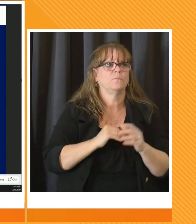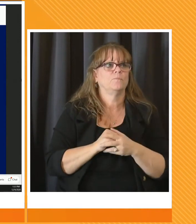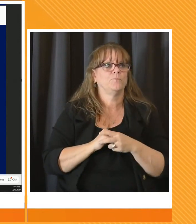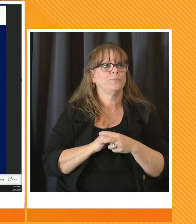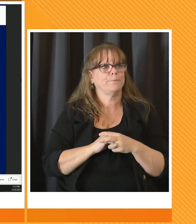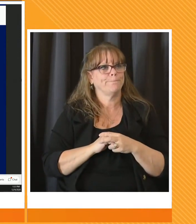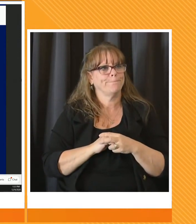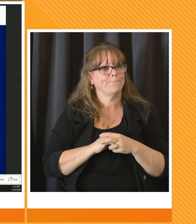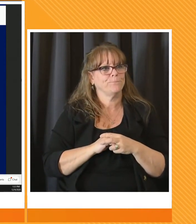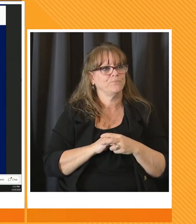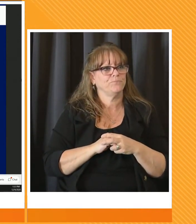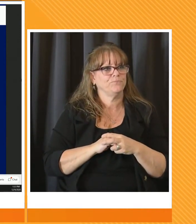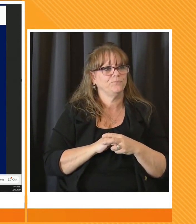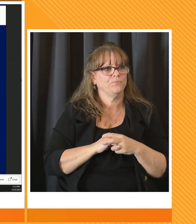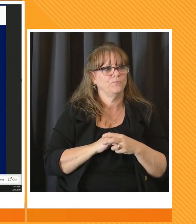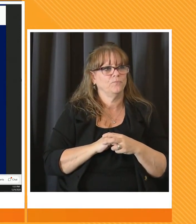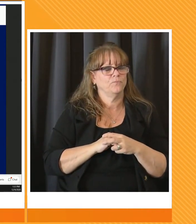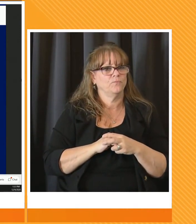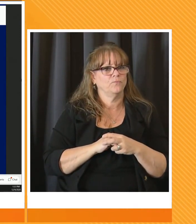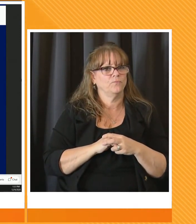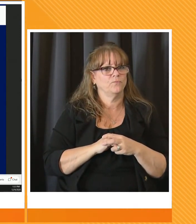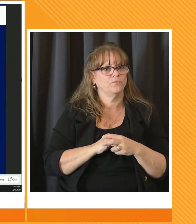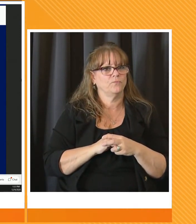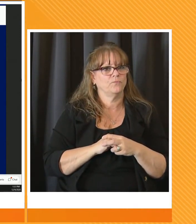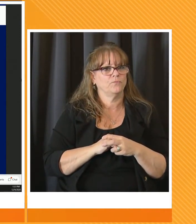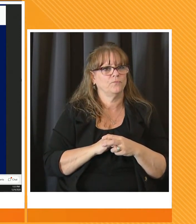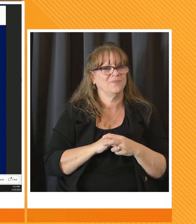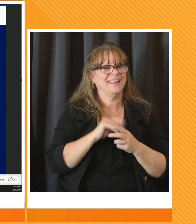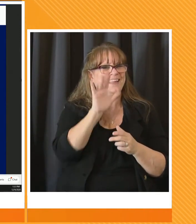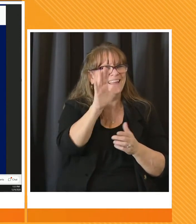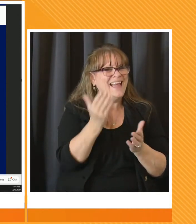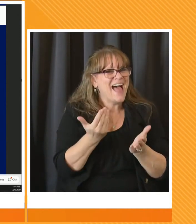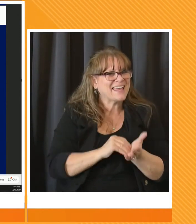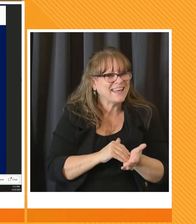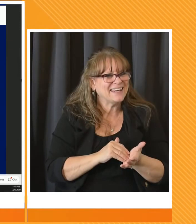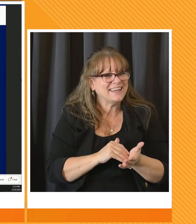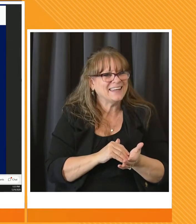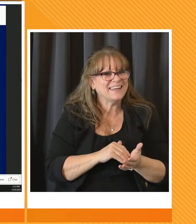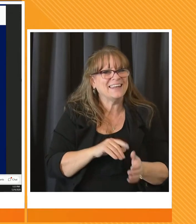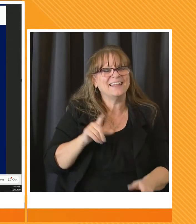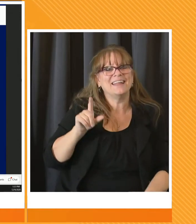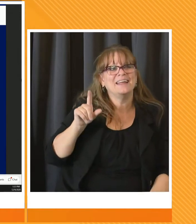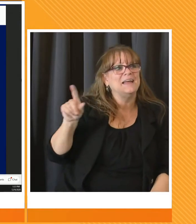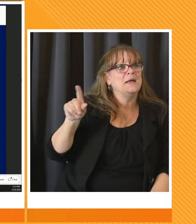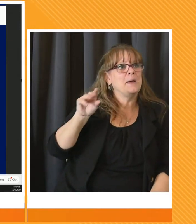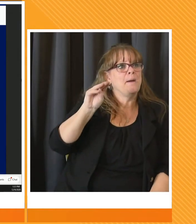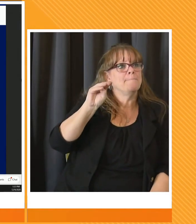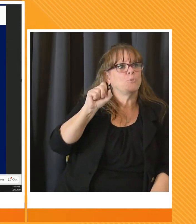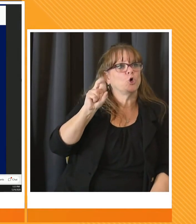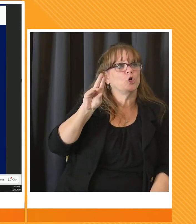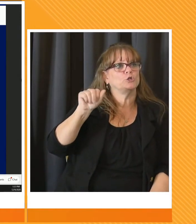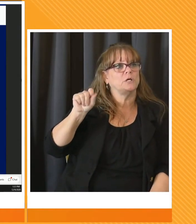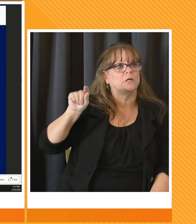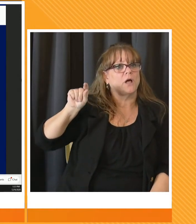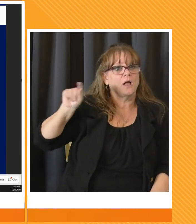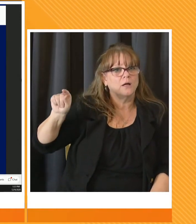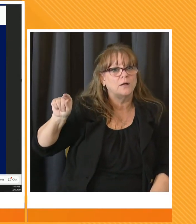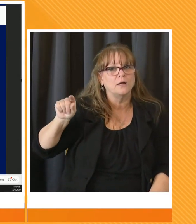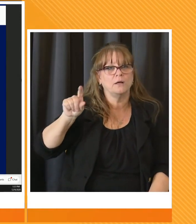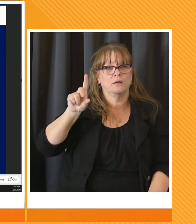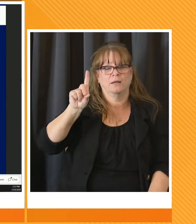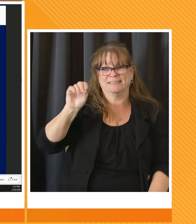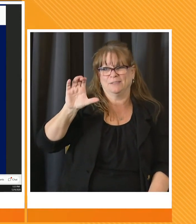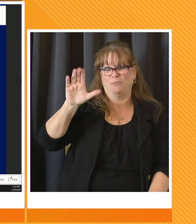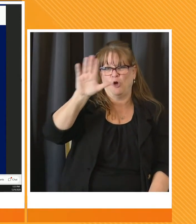After we receive that Moderna vaccine the week of December 21st, we anticipate receiving shipments every